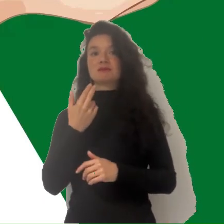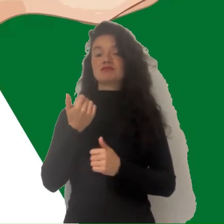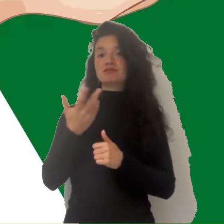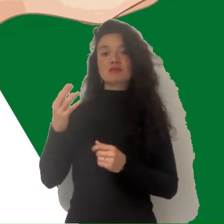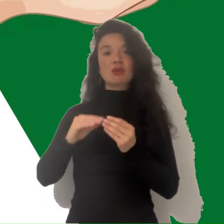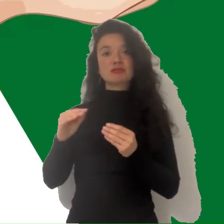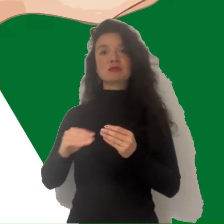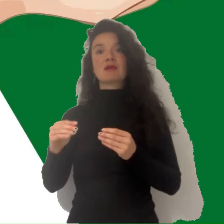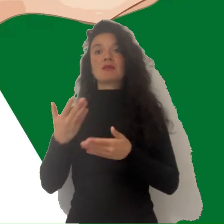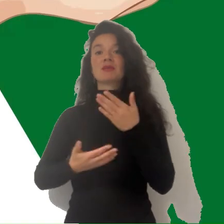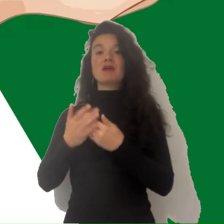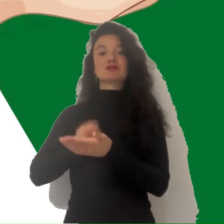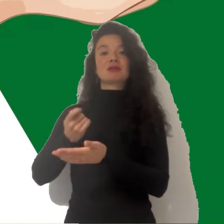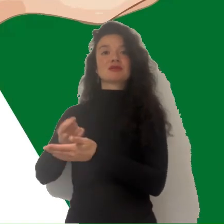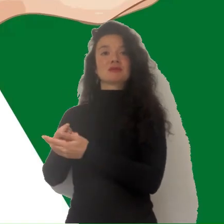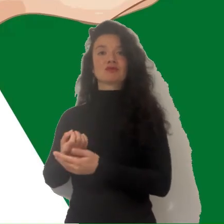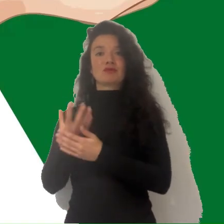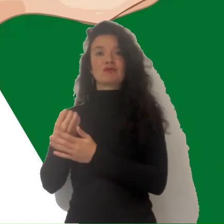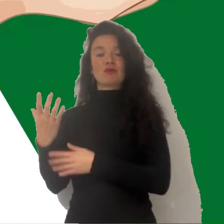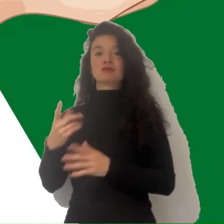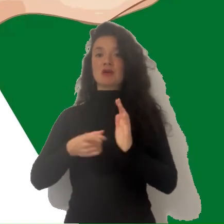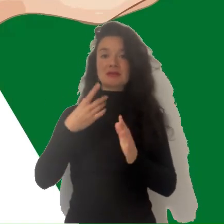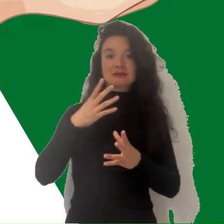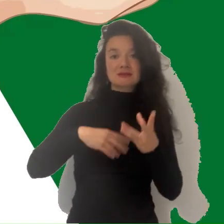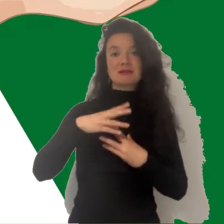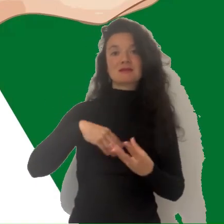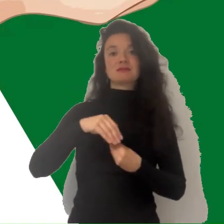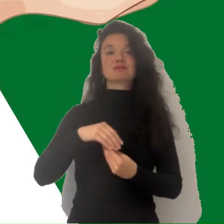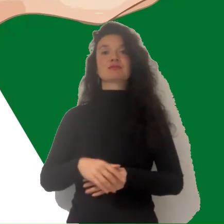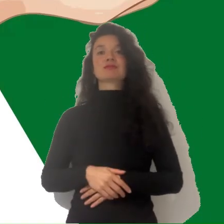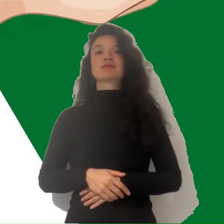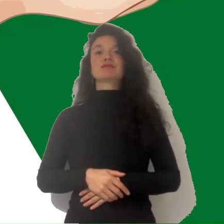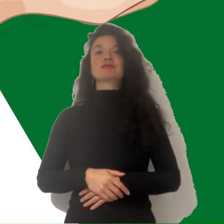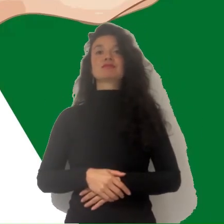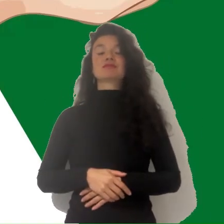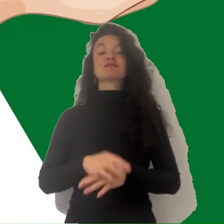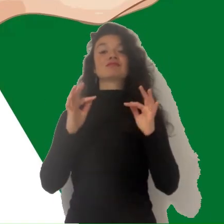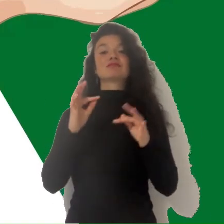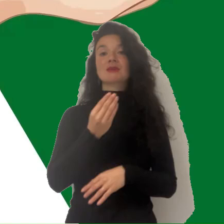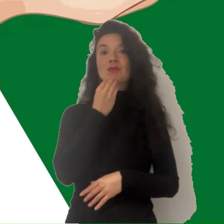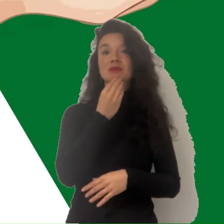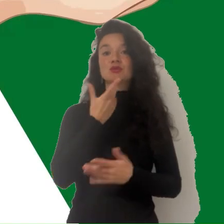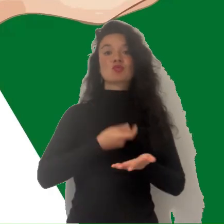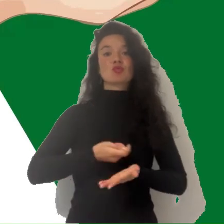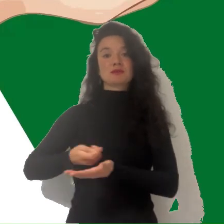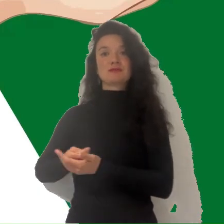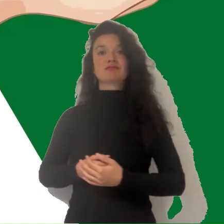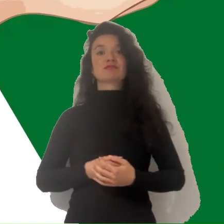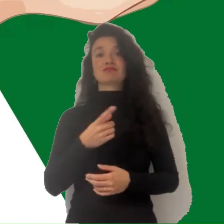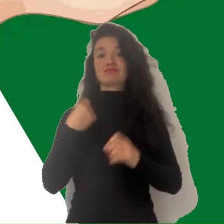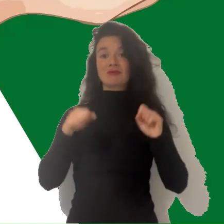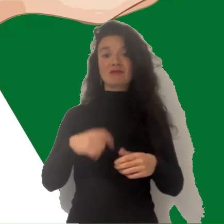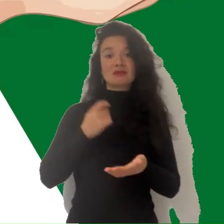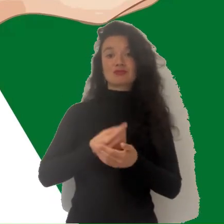also use public transport or carpool to reduce carbon emissions. About waste, we